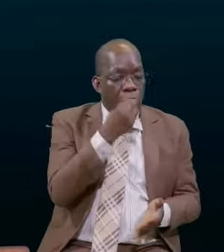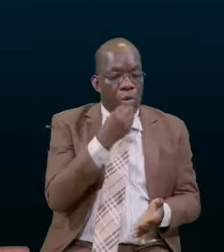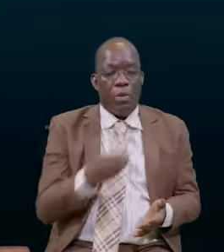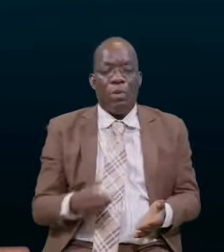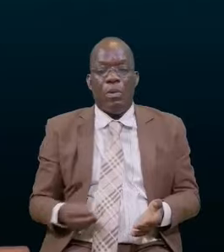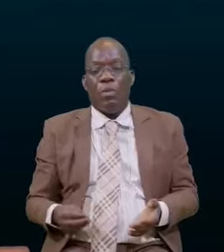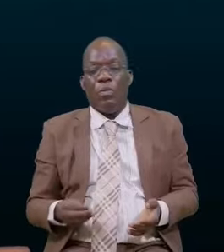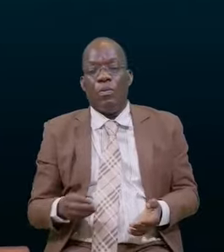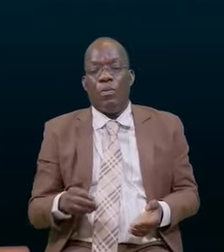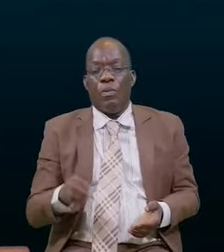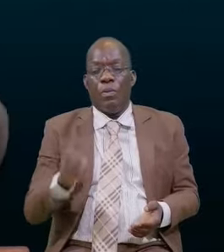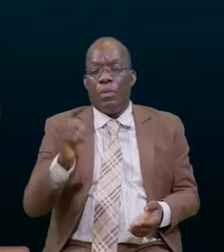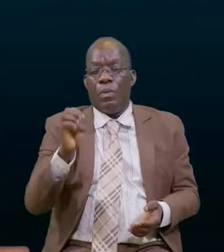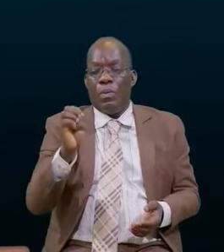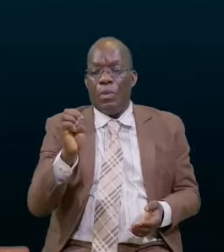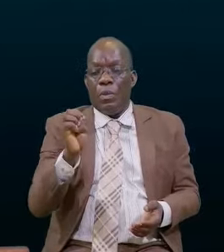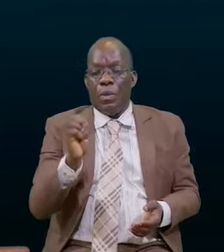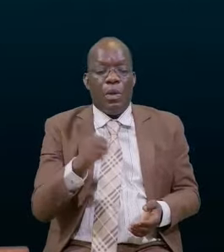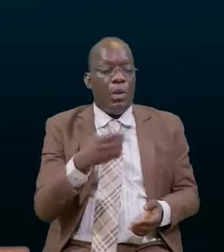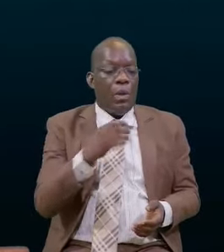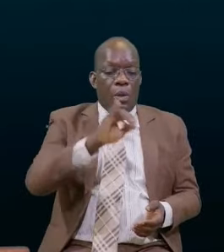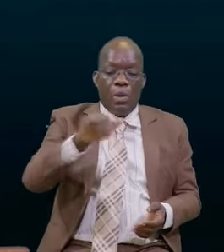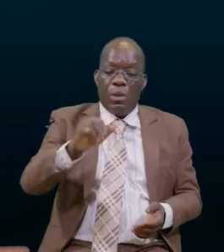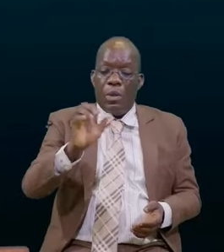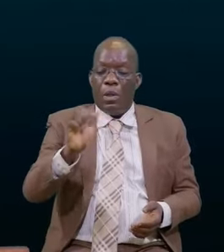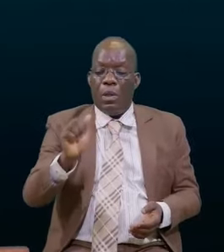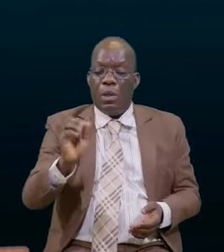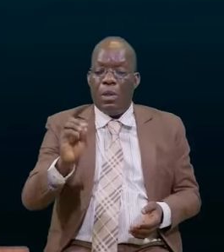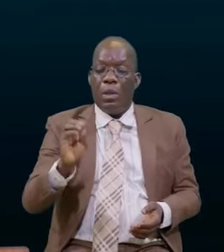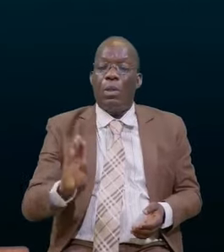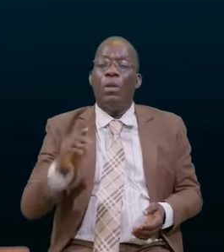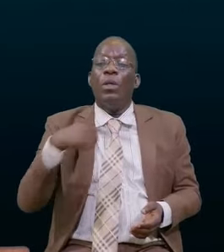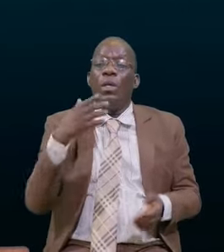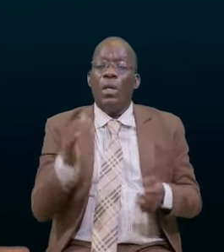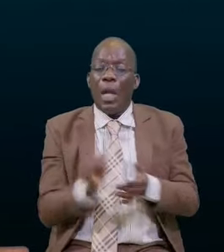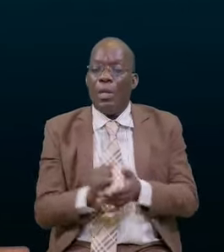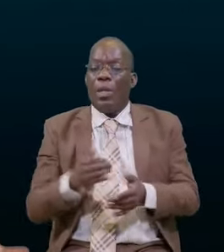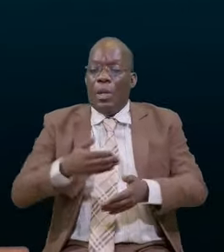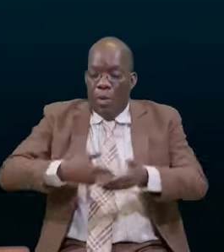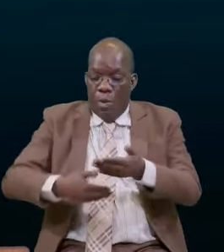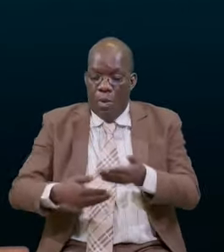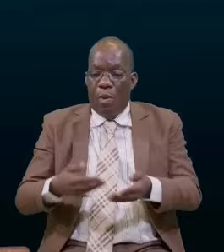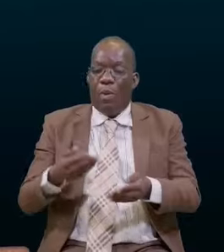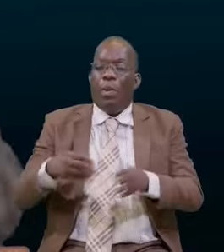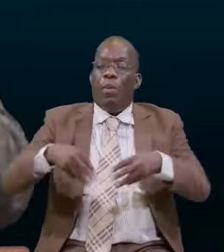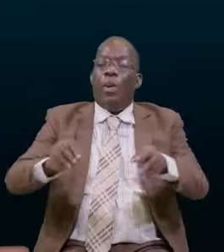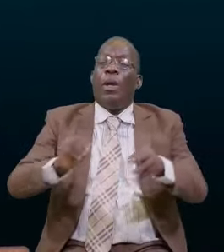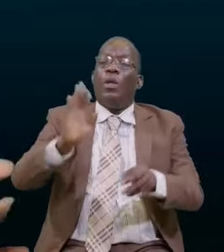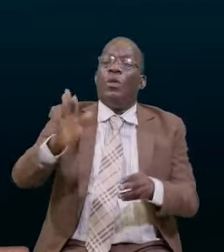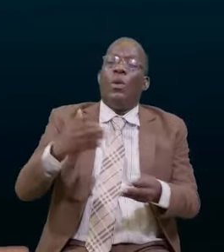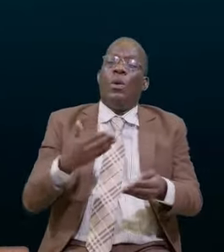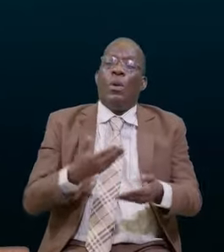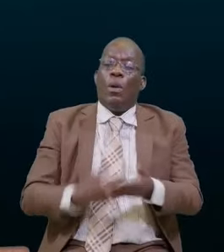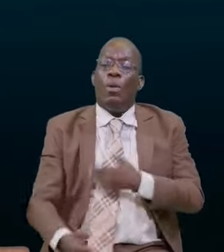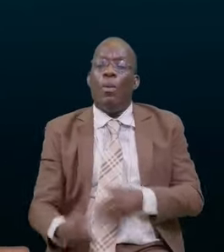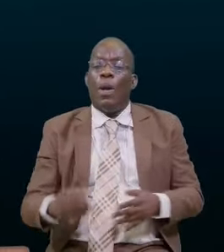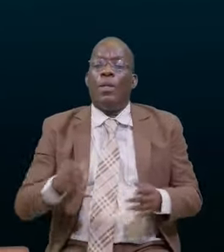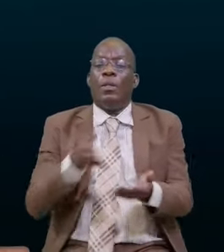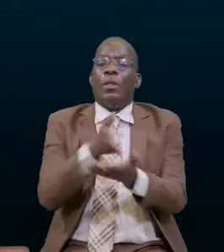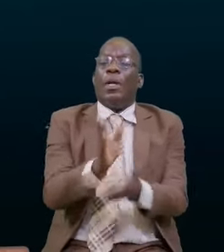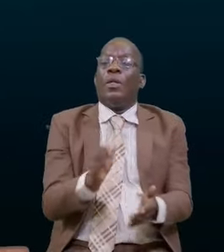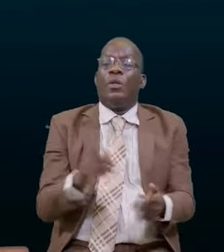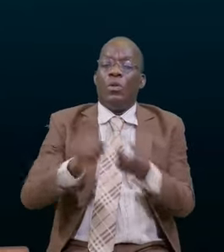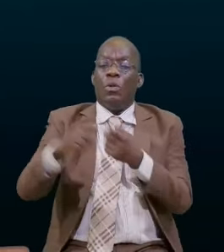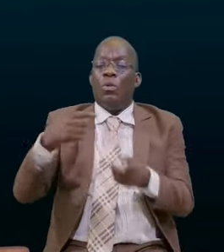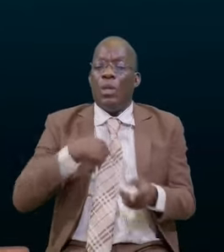said the only condition is that you have to S your birath right to me give me your bath right and L said what is the essence what's the